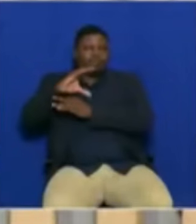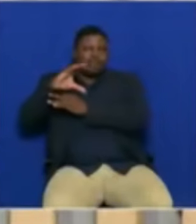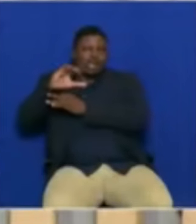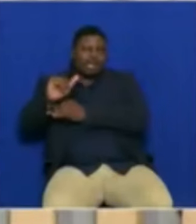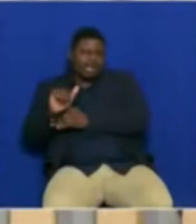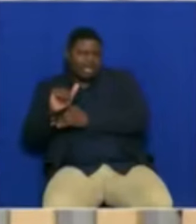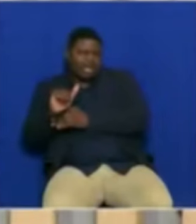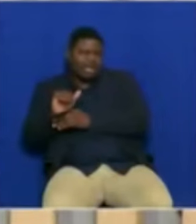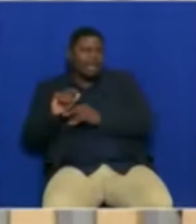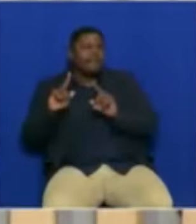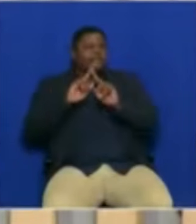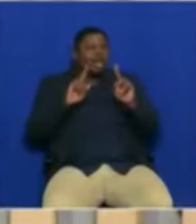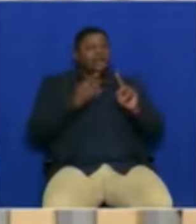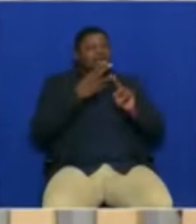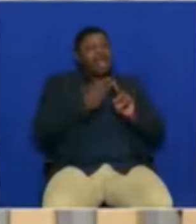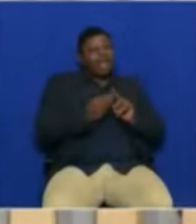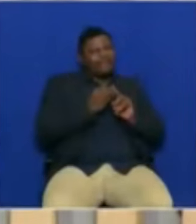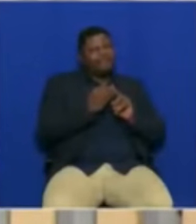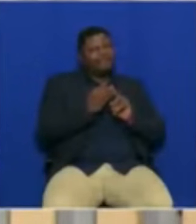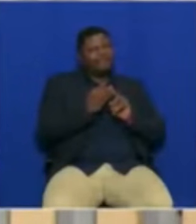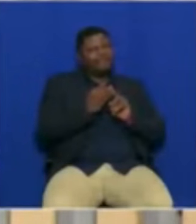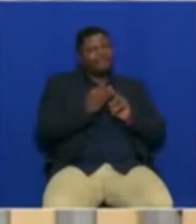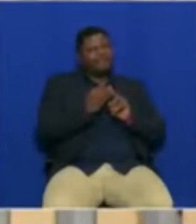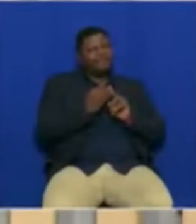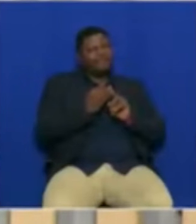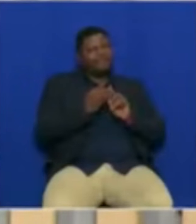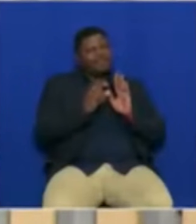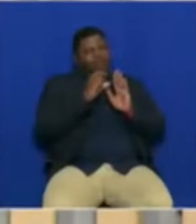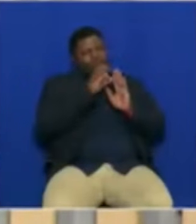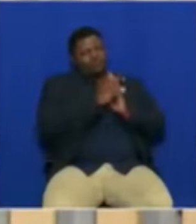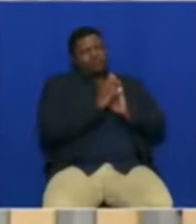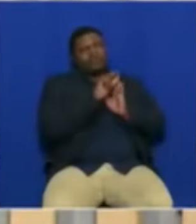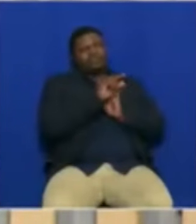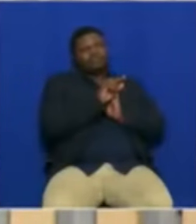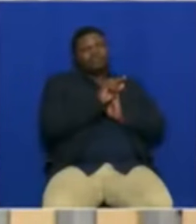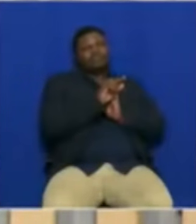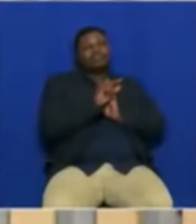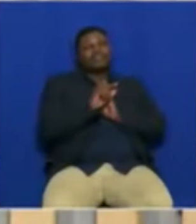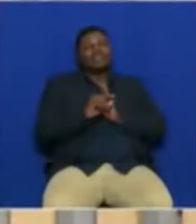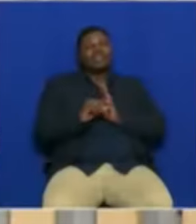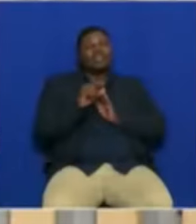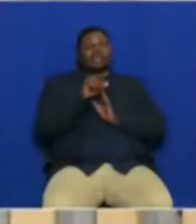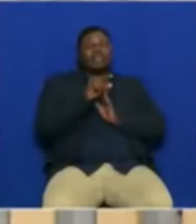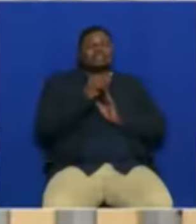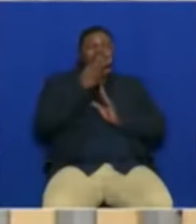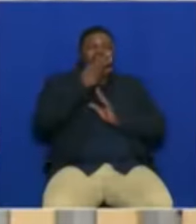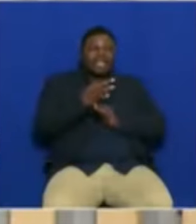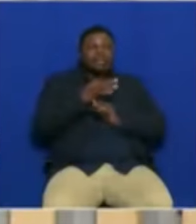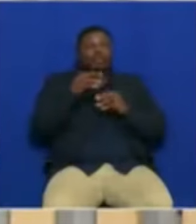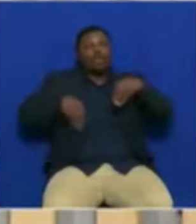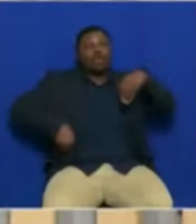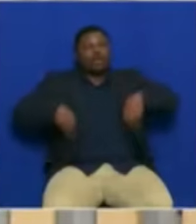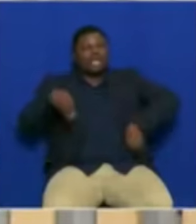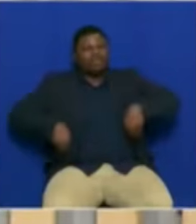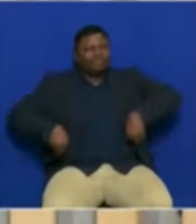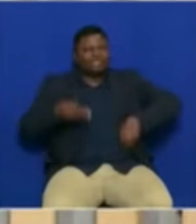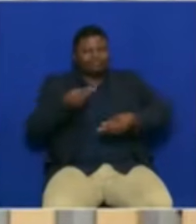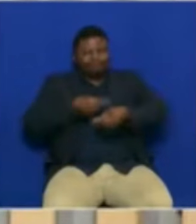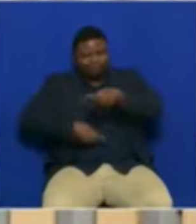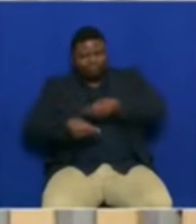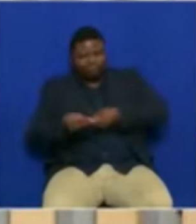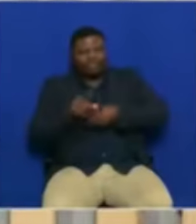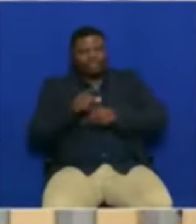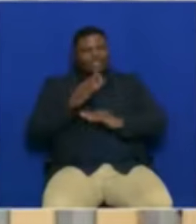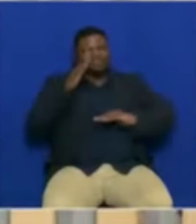at 2433, which is corruption charges. Yes. So, and then I ask, this must